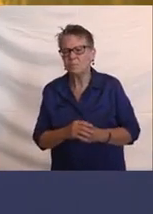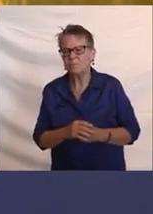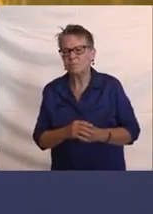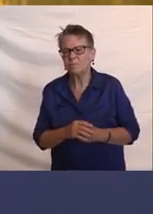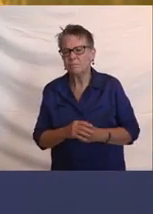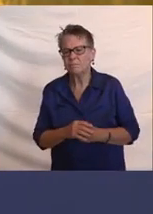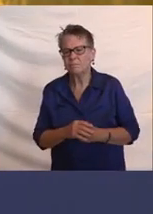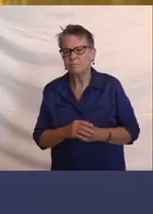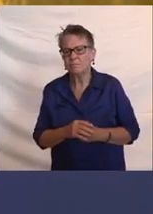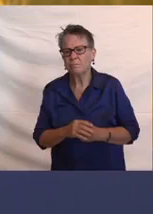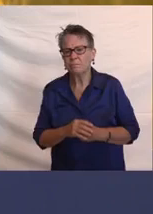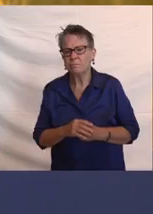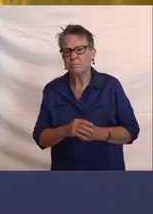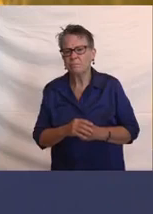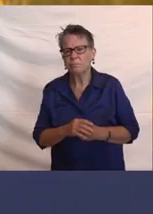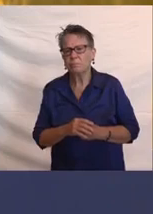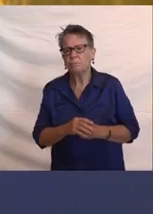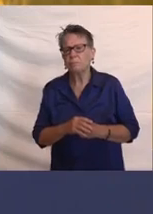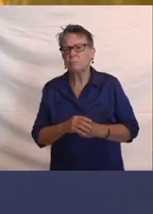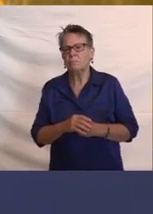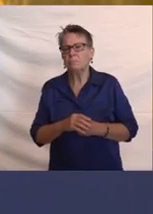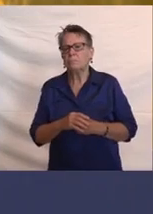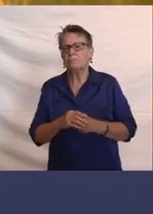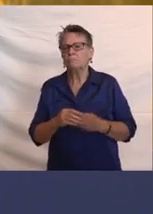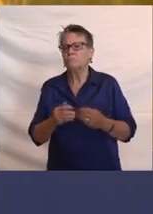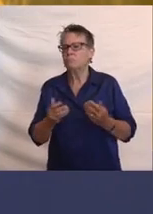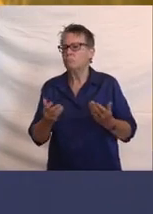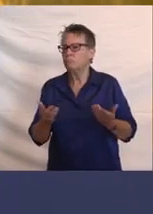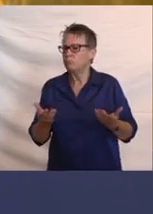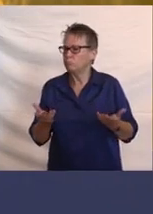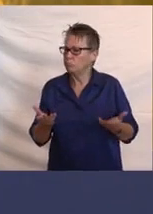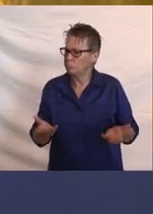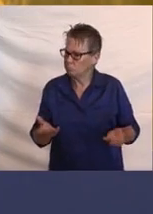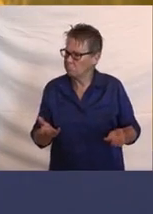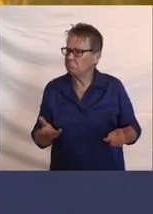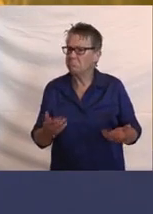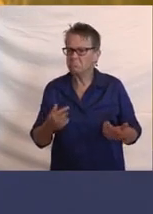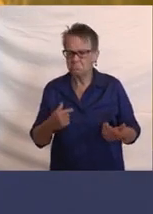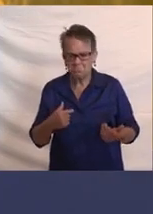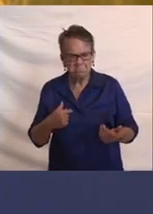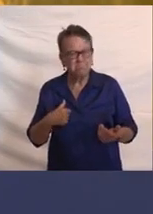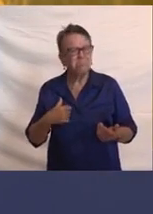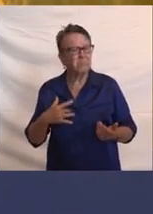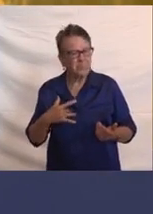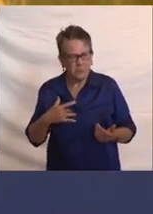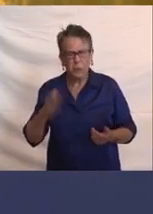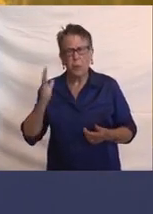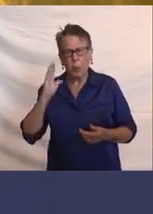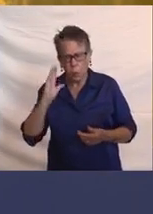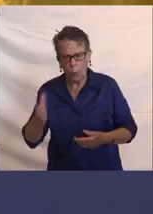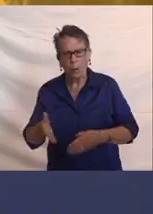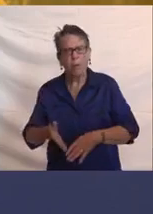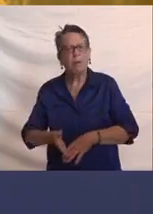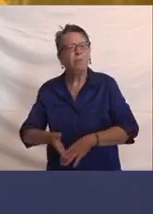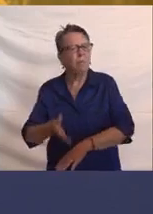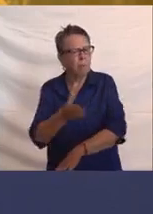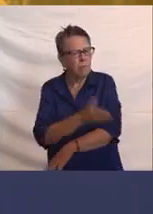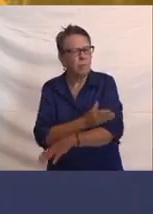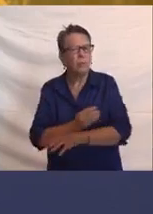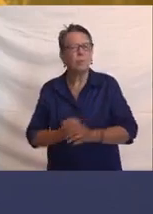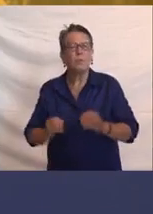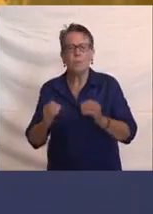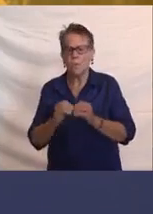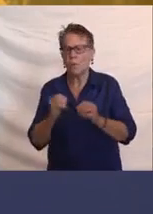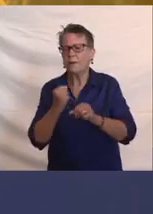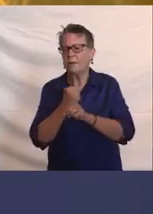a big, incremental step in the right direction in terms of safety, I would think. I don't know. Again, I'm practicing without a license here,